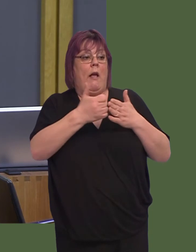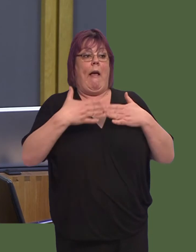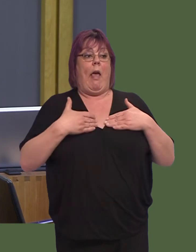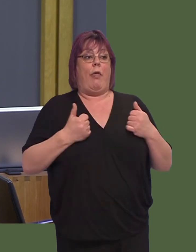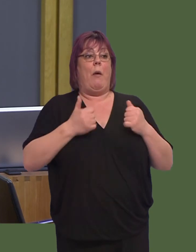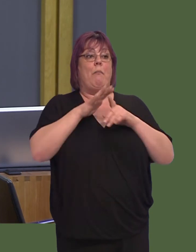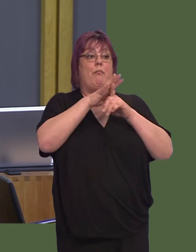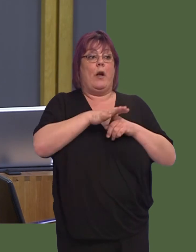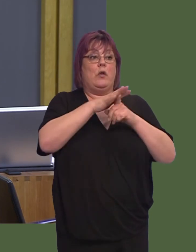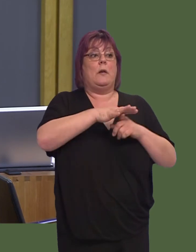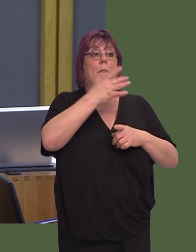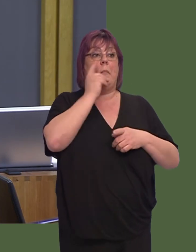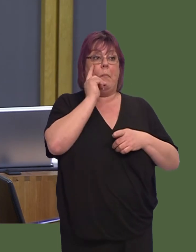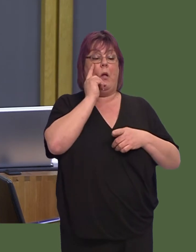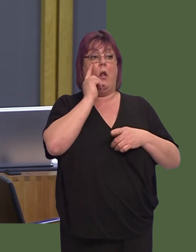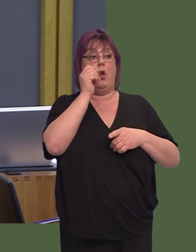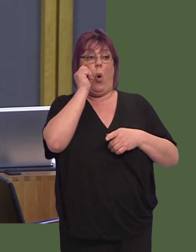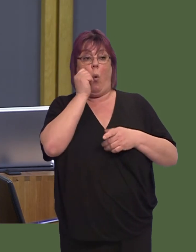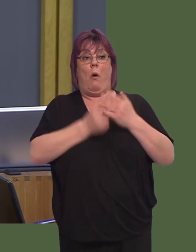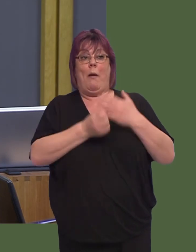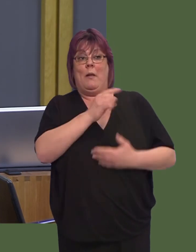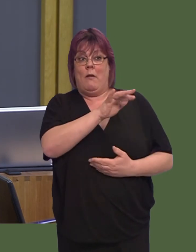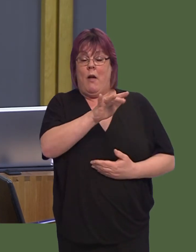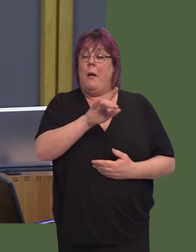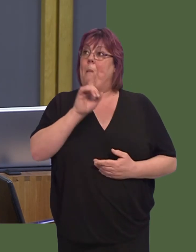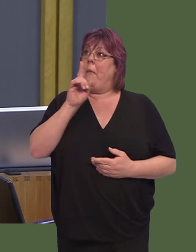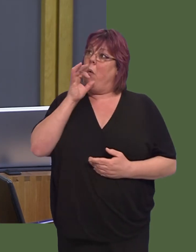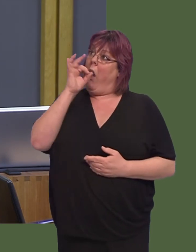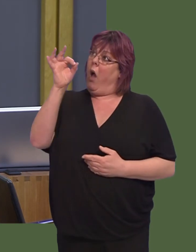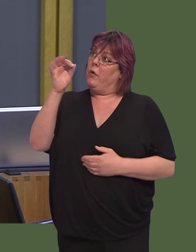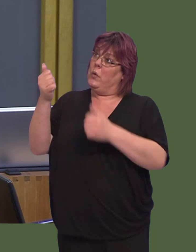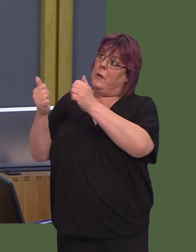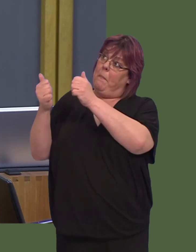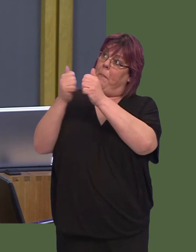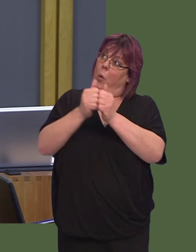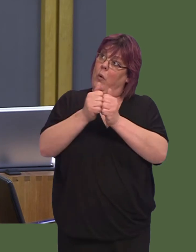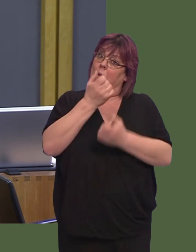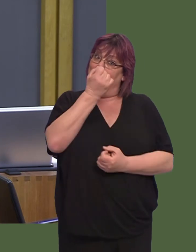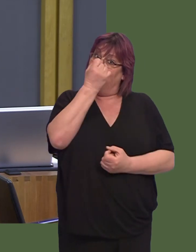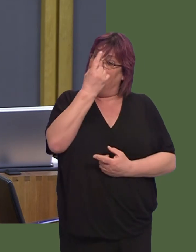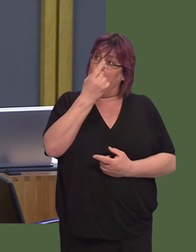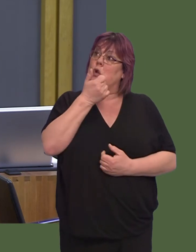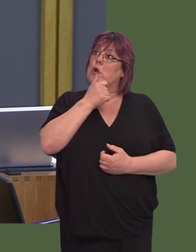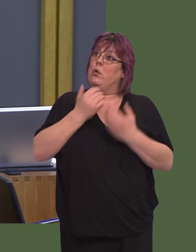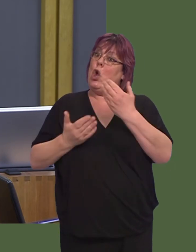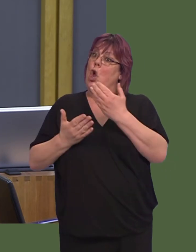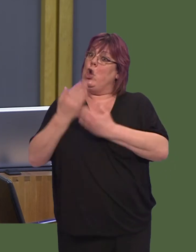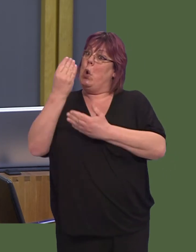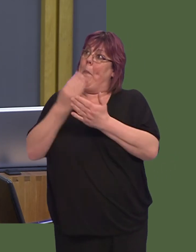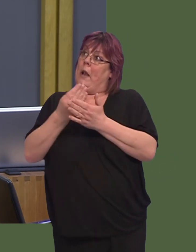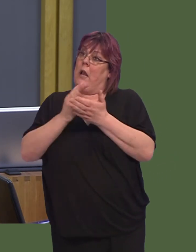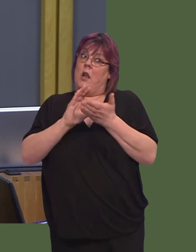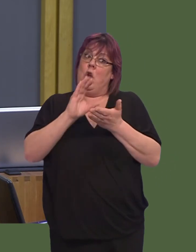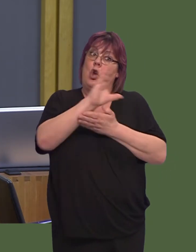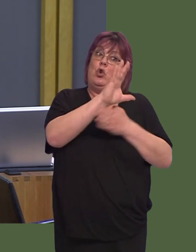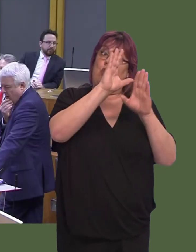pressures that people rightly expect to be met. Would you support that proposal to use new monies